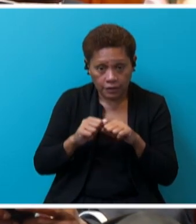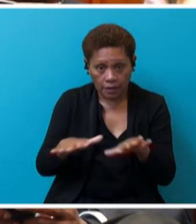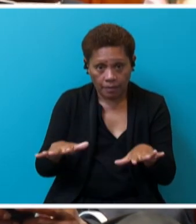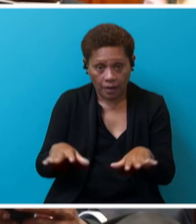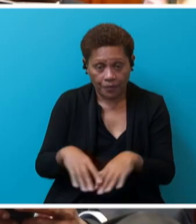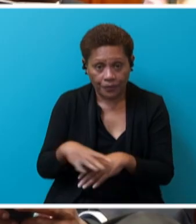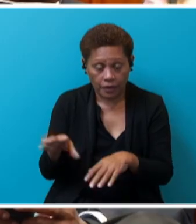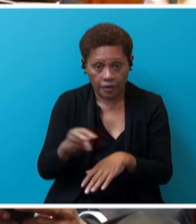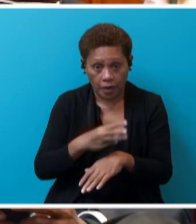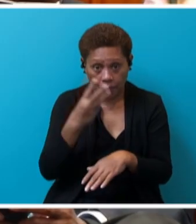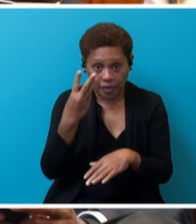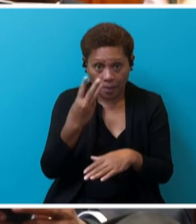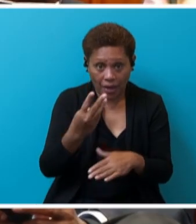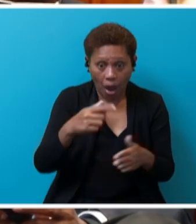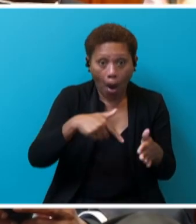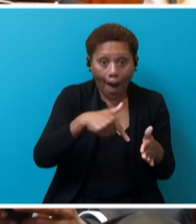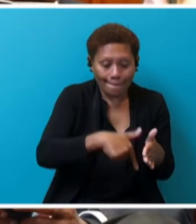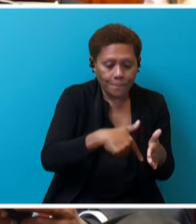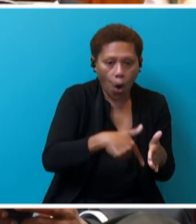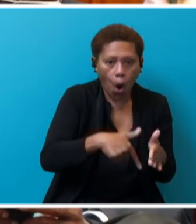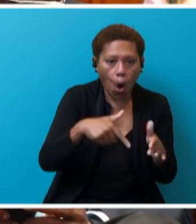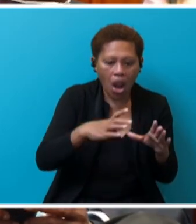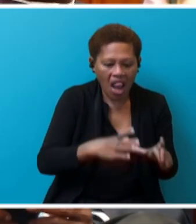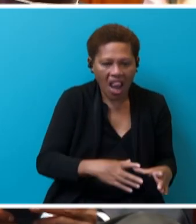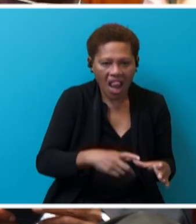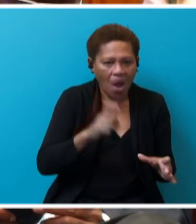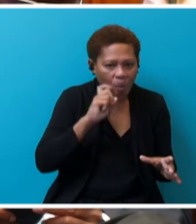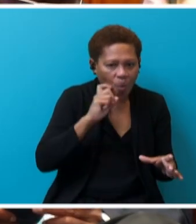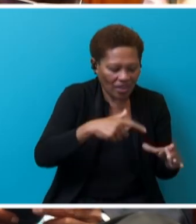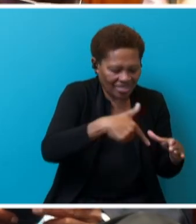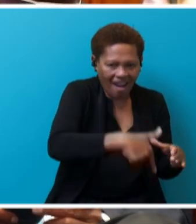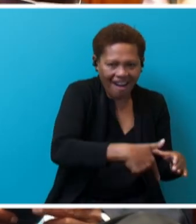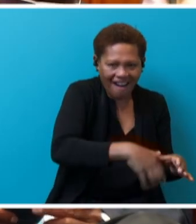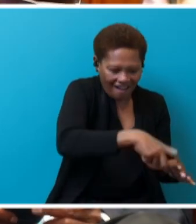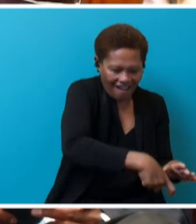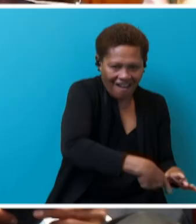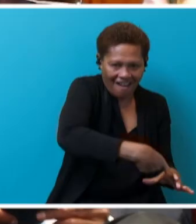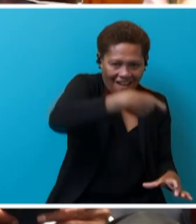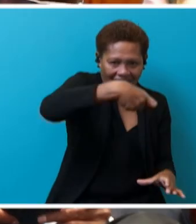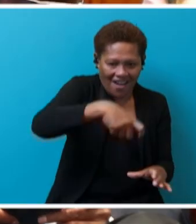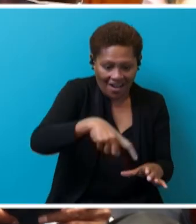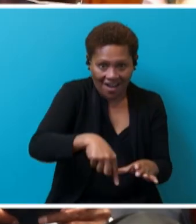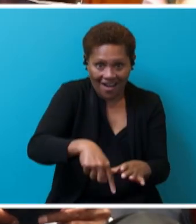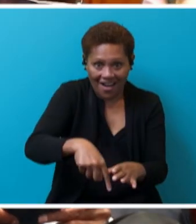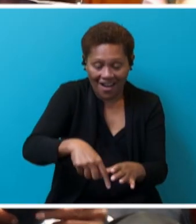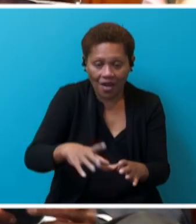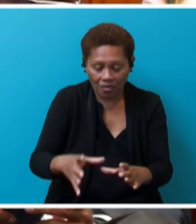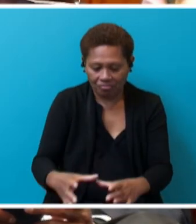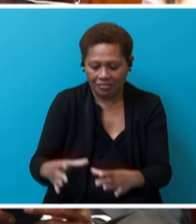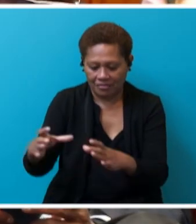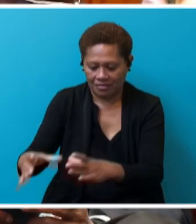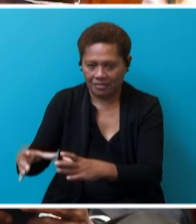borehole pumping stations. And of course, we are also currently scoping more sustainable options, such as